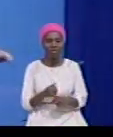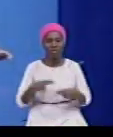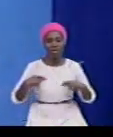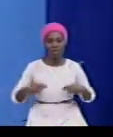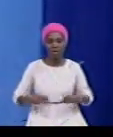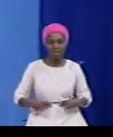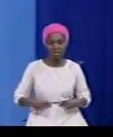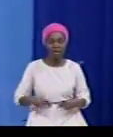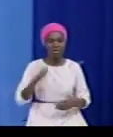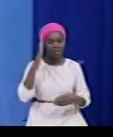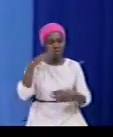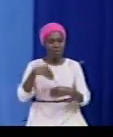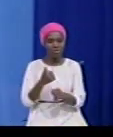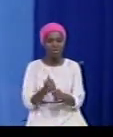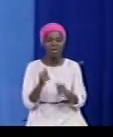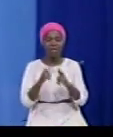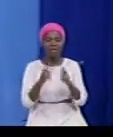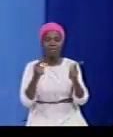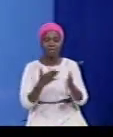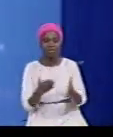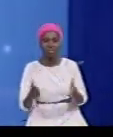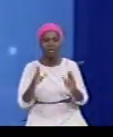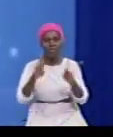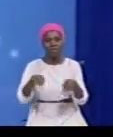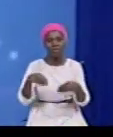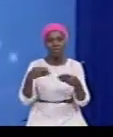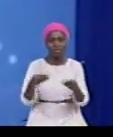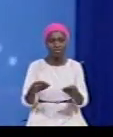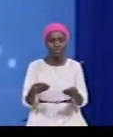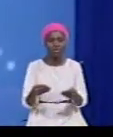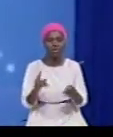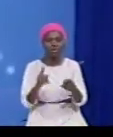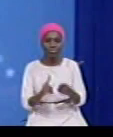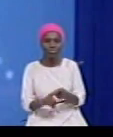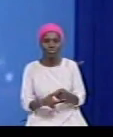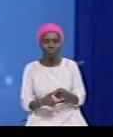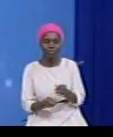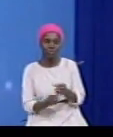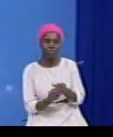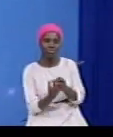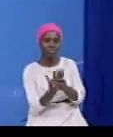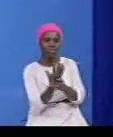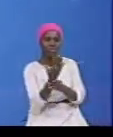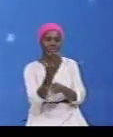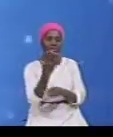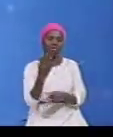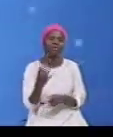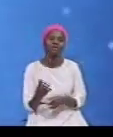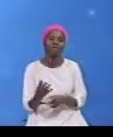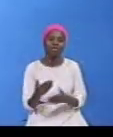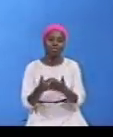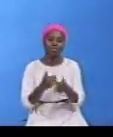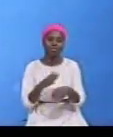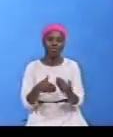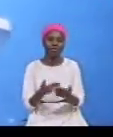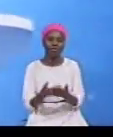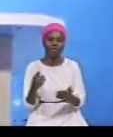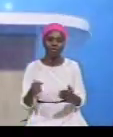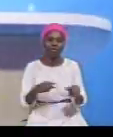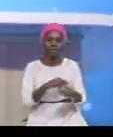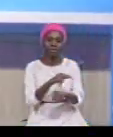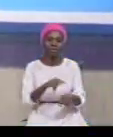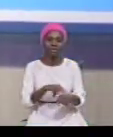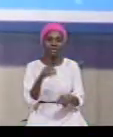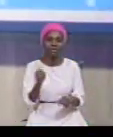cause blessing, provision, and praise to spring forth before all the nations.